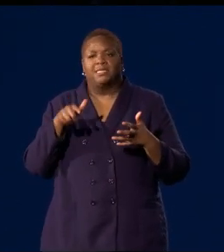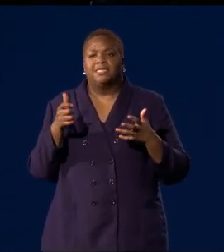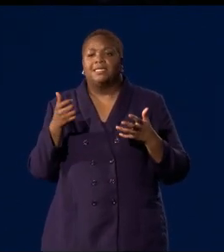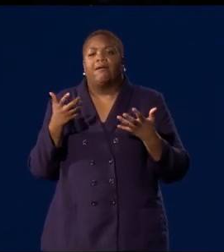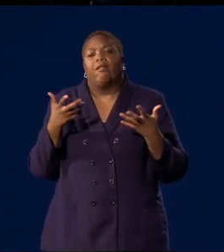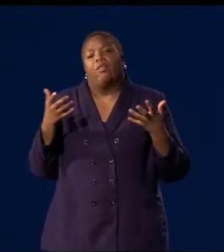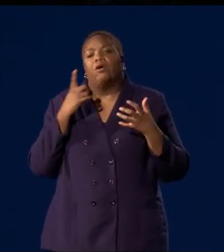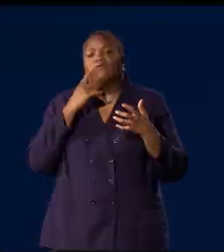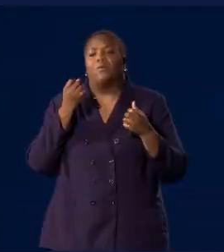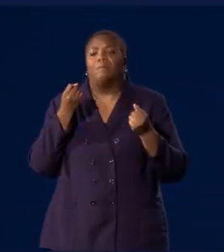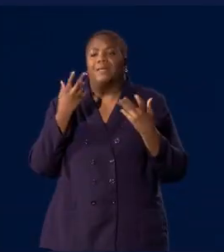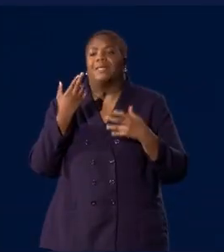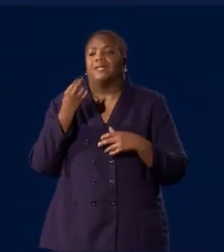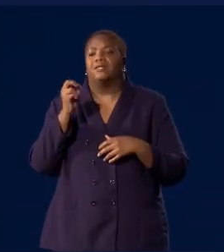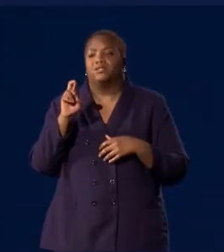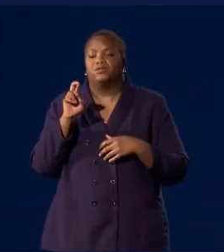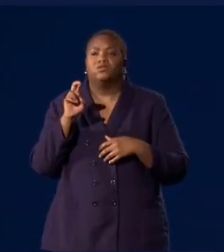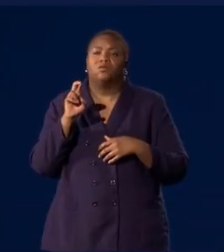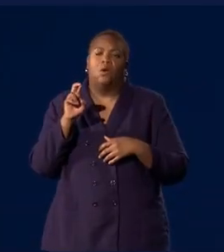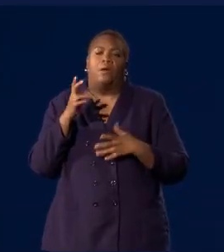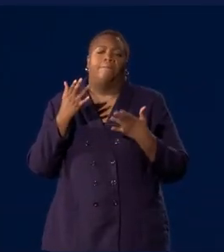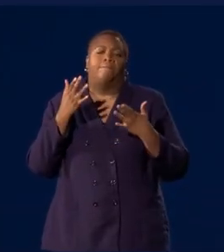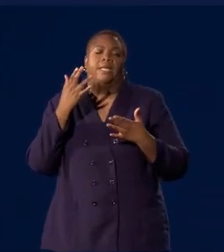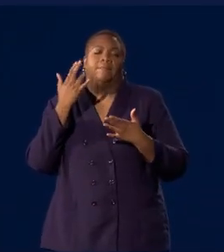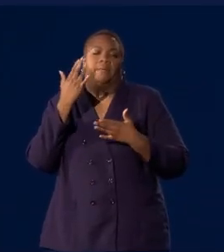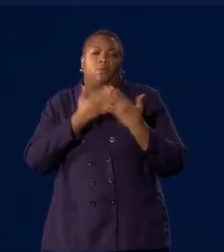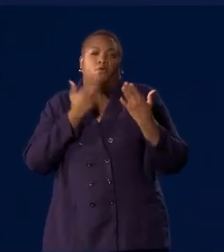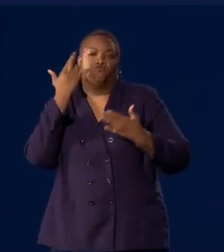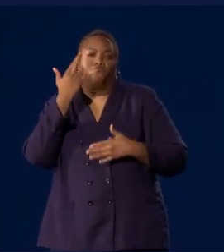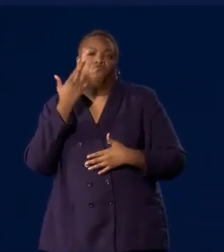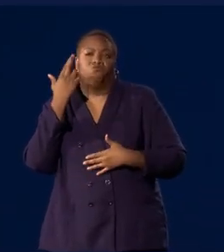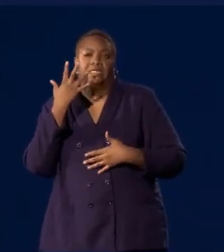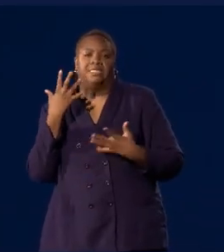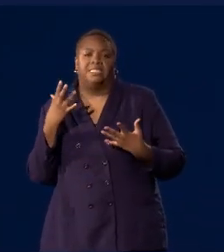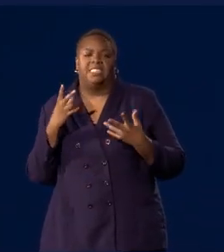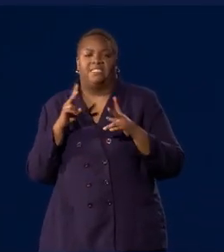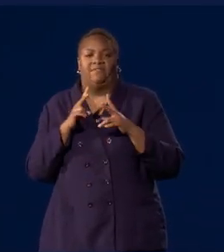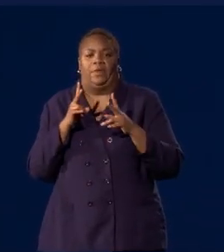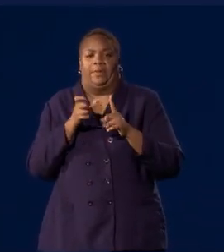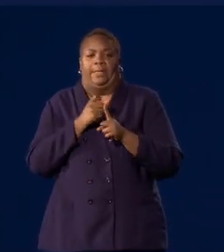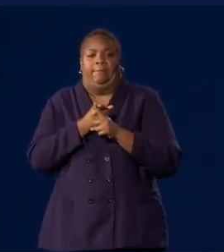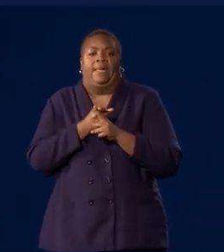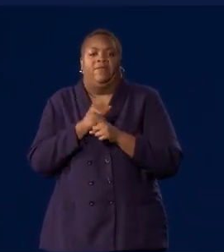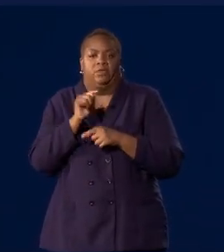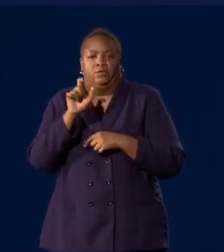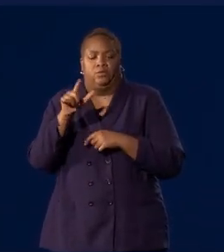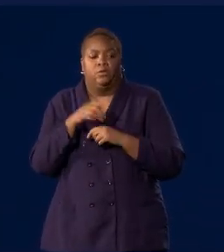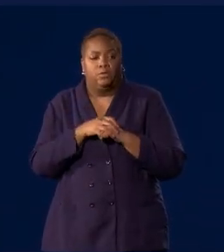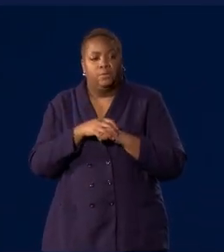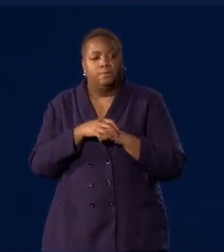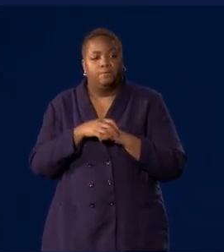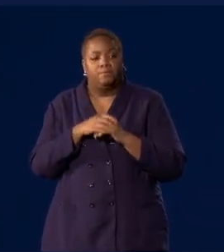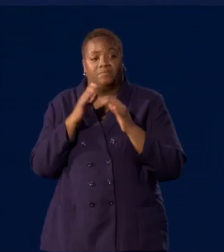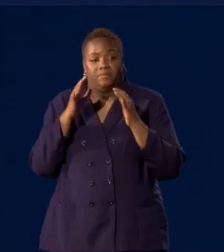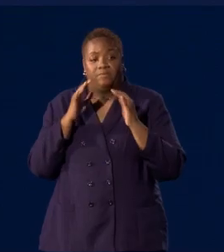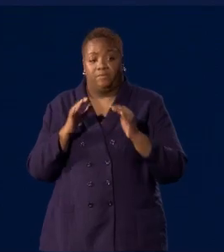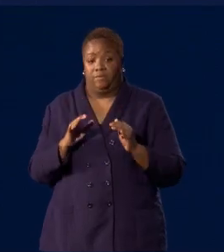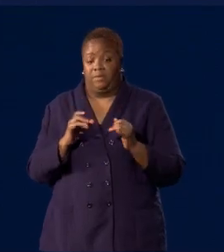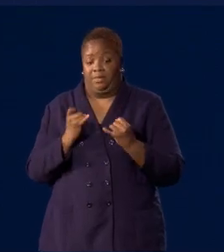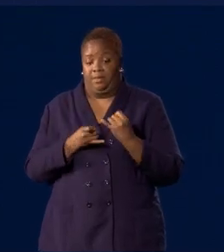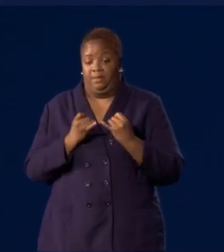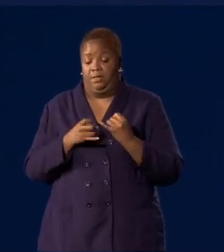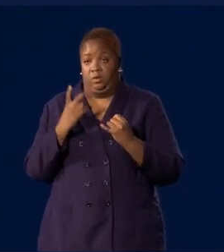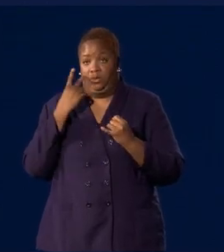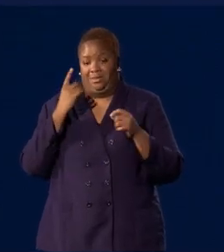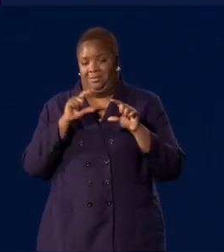HR tasks might give it a leg up in terms of being a very, very impactful tool here. However, at the end, take a look